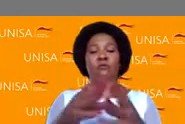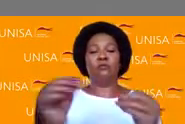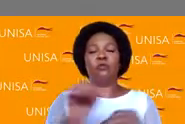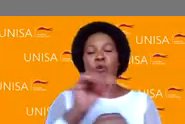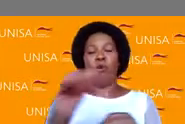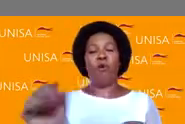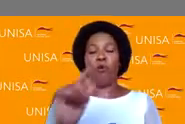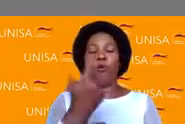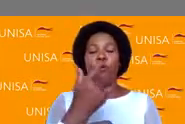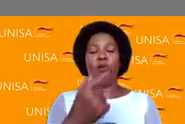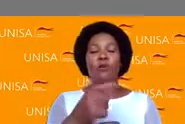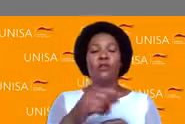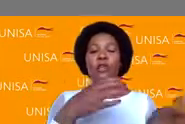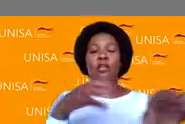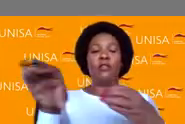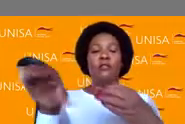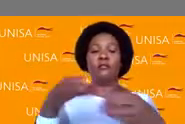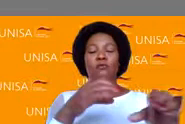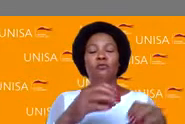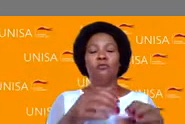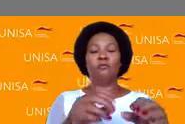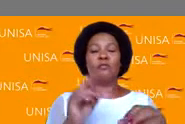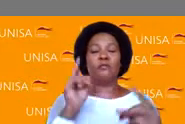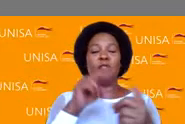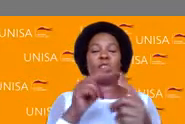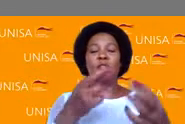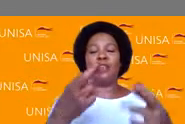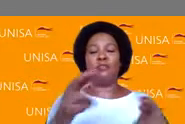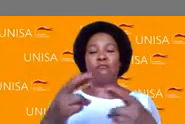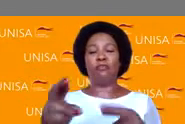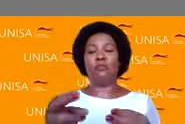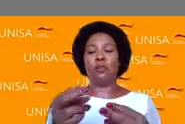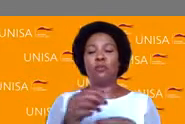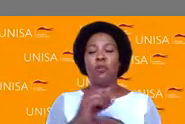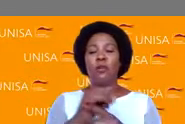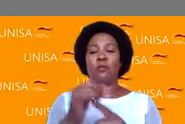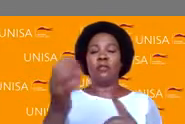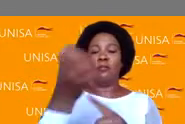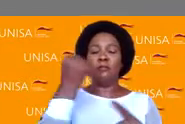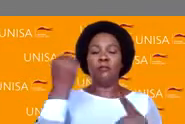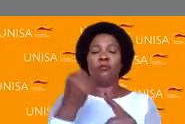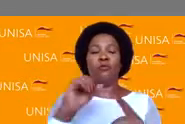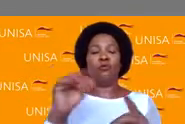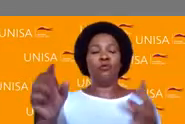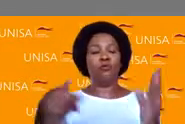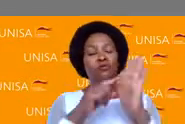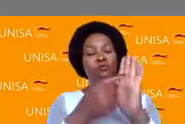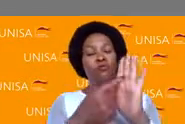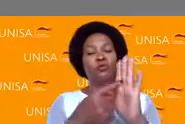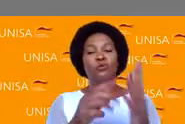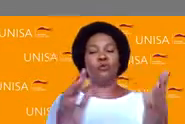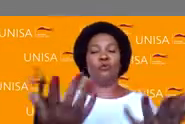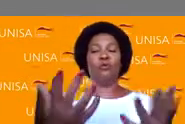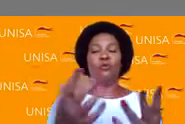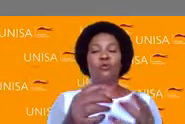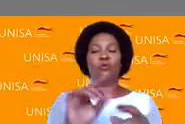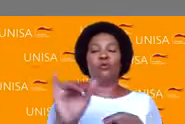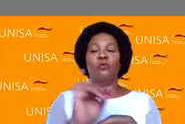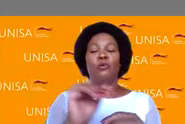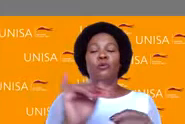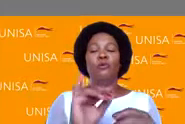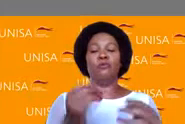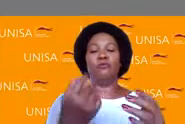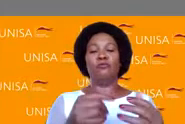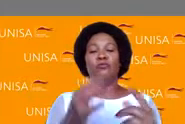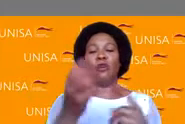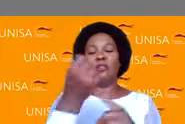activities, go through the resources, and as you achieve them, it will show up on your badges that you achieved. And then you can link them from